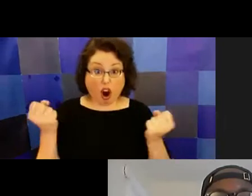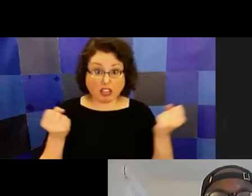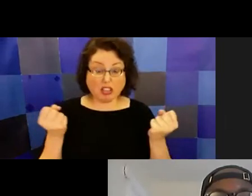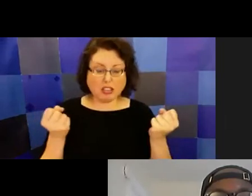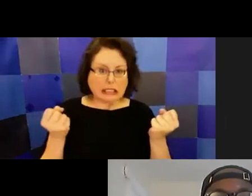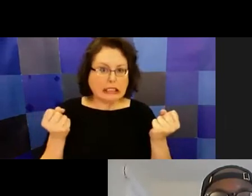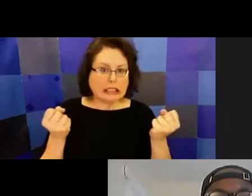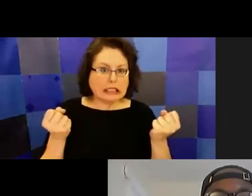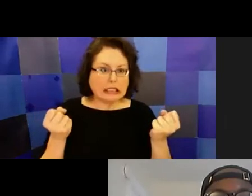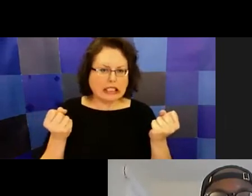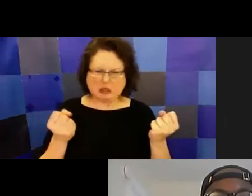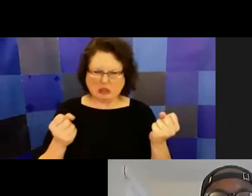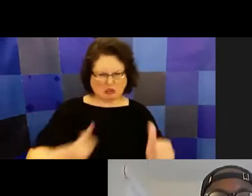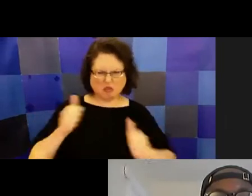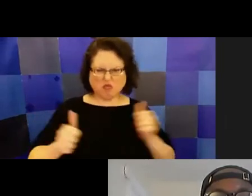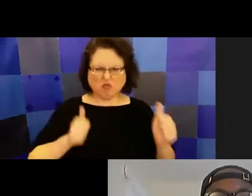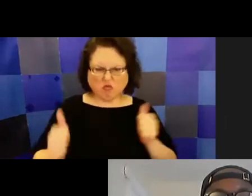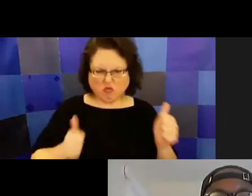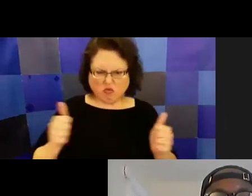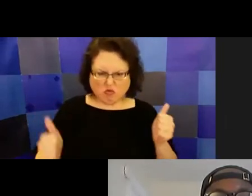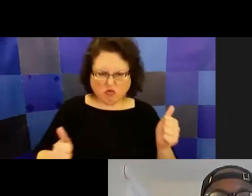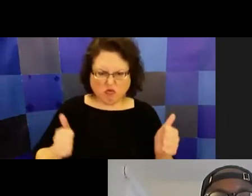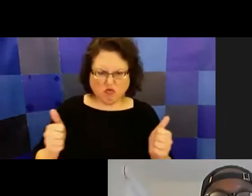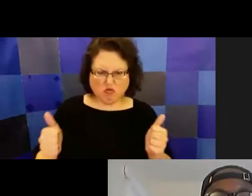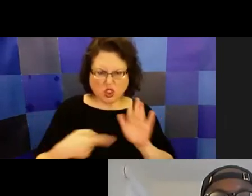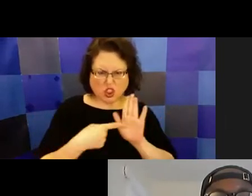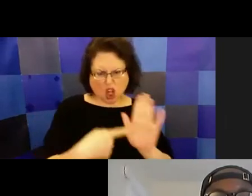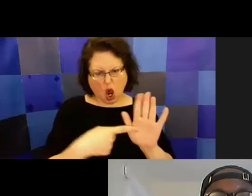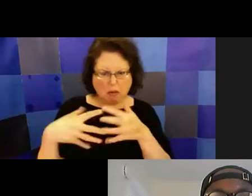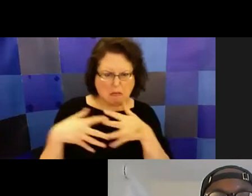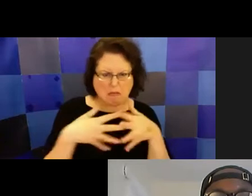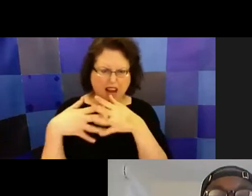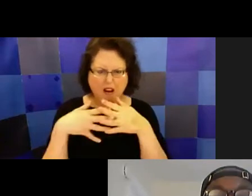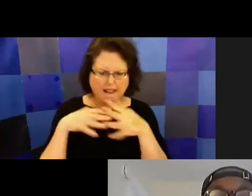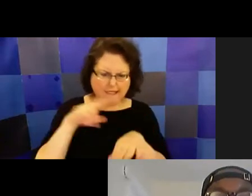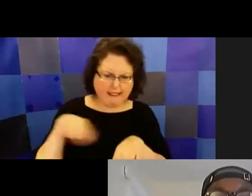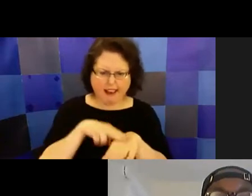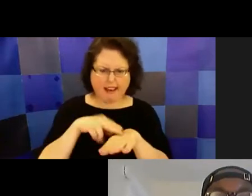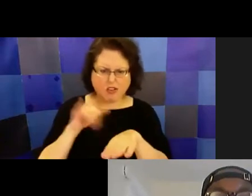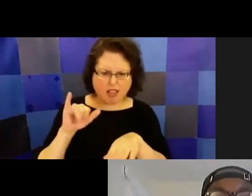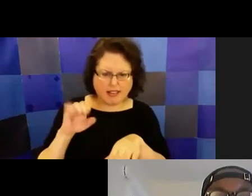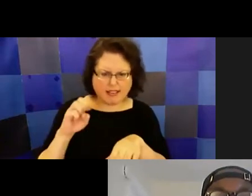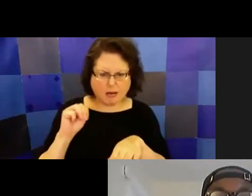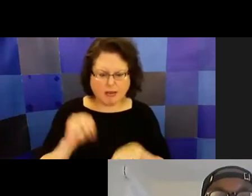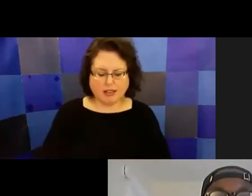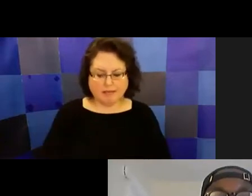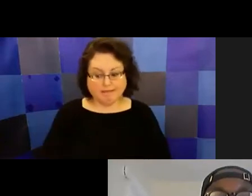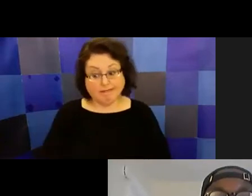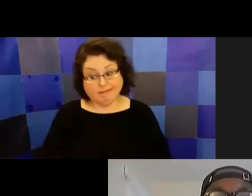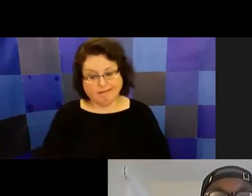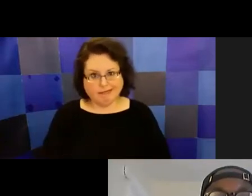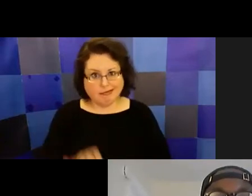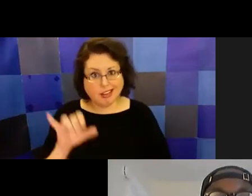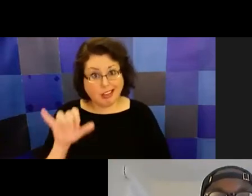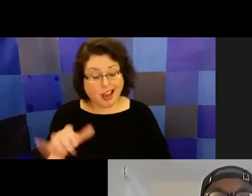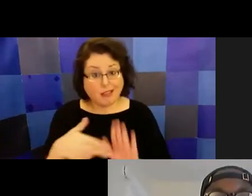was a sort of aggressive expression of American nationalism. Right, which really is about legitimating